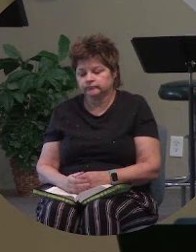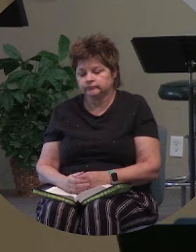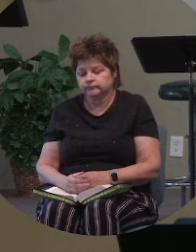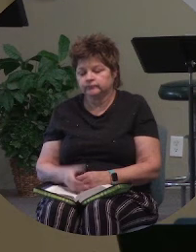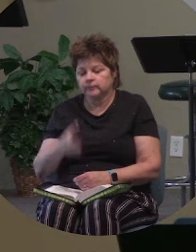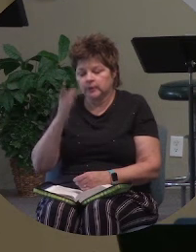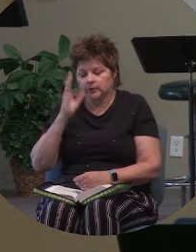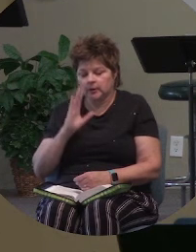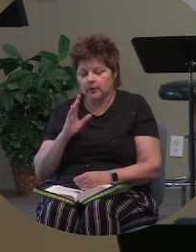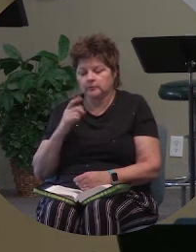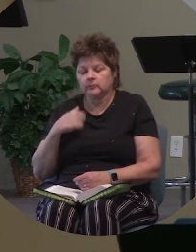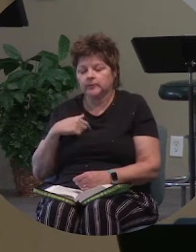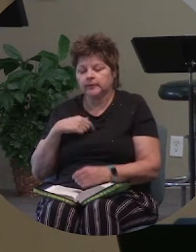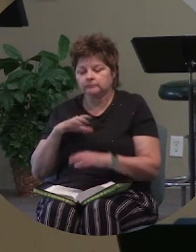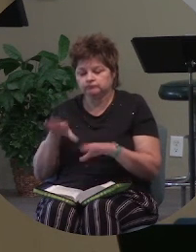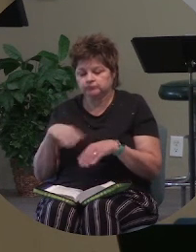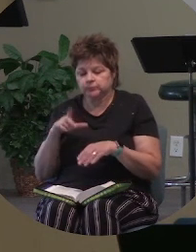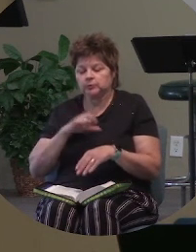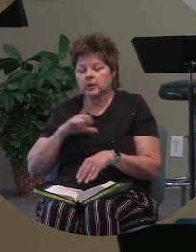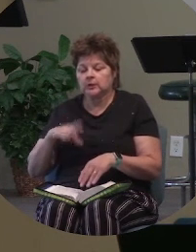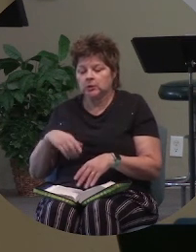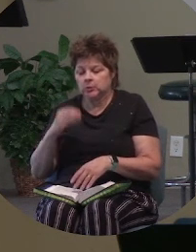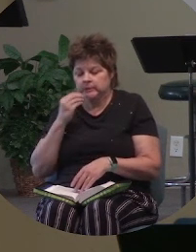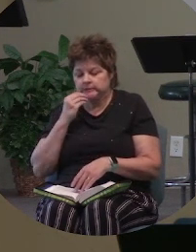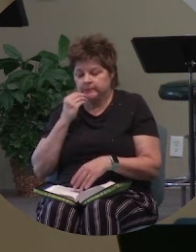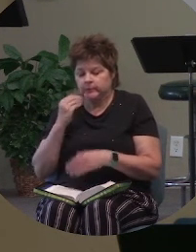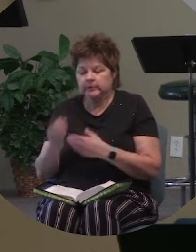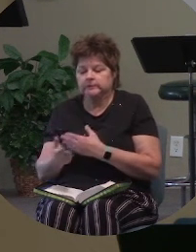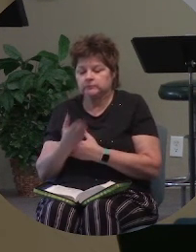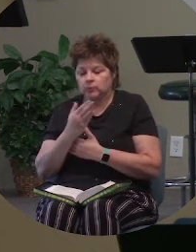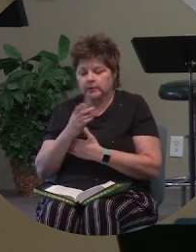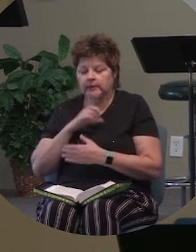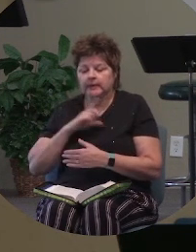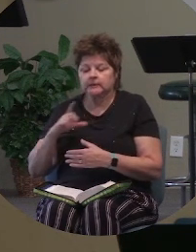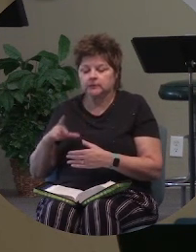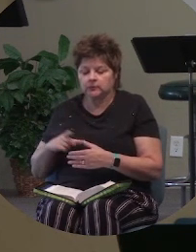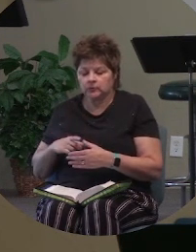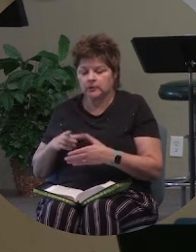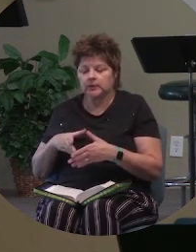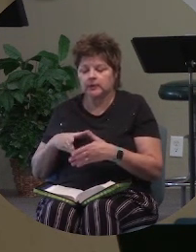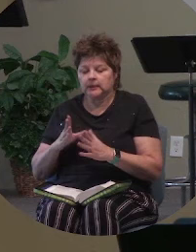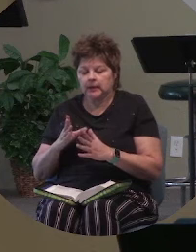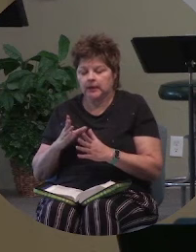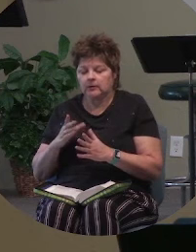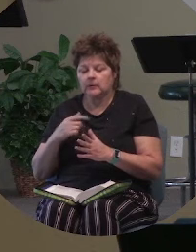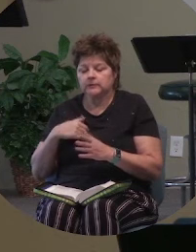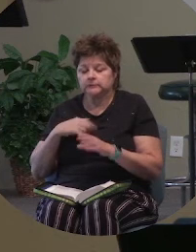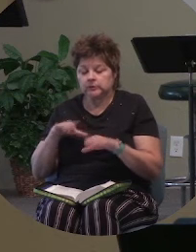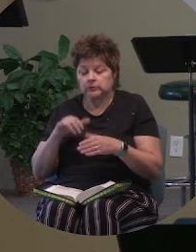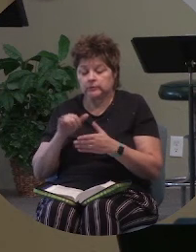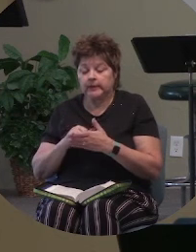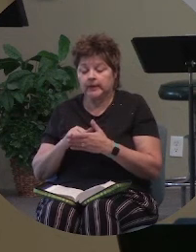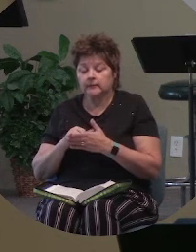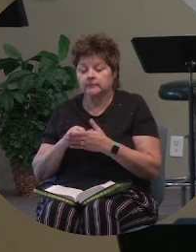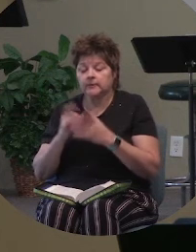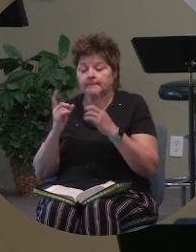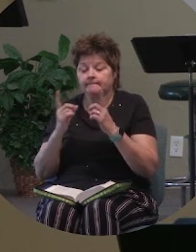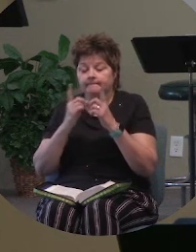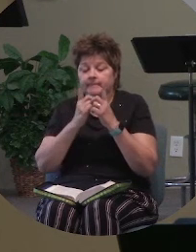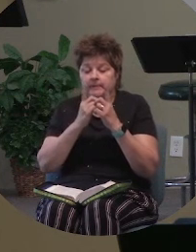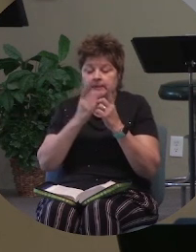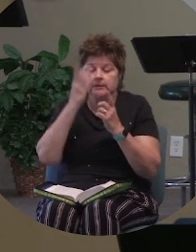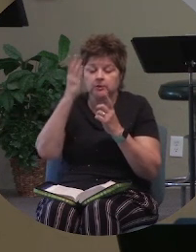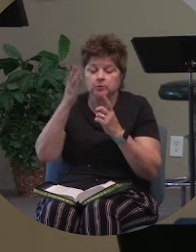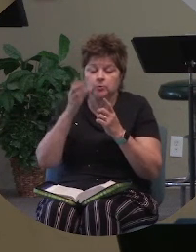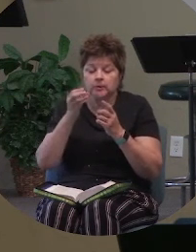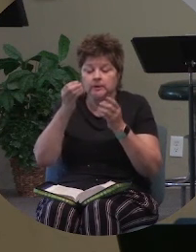God, we're going to observe the Lord's Supper this morning. And Lord, may we do so having met with you, given you the